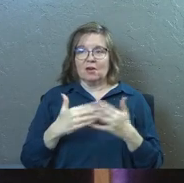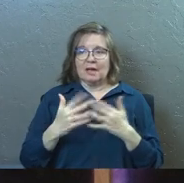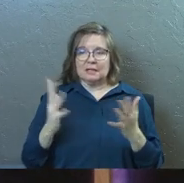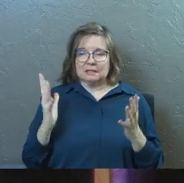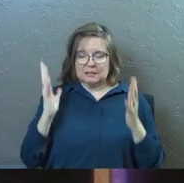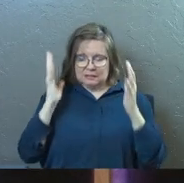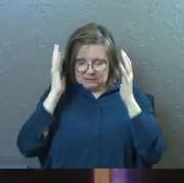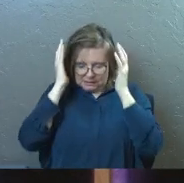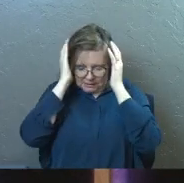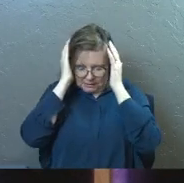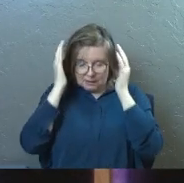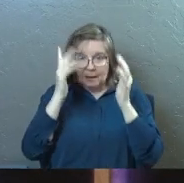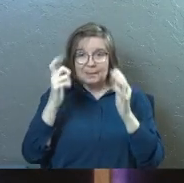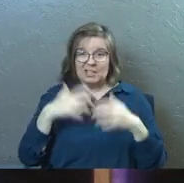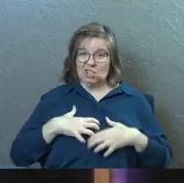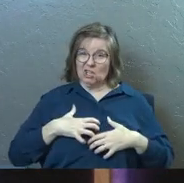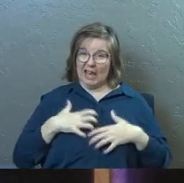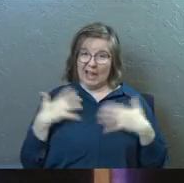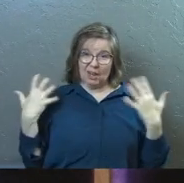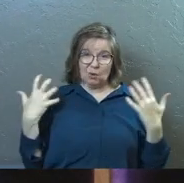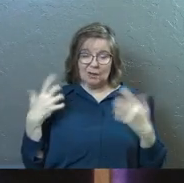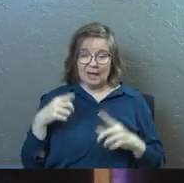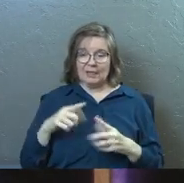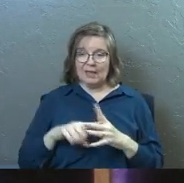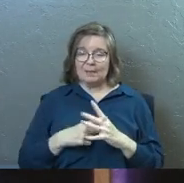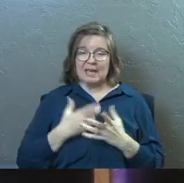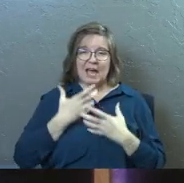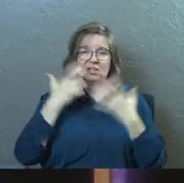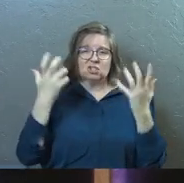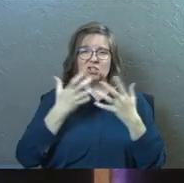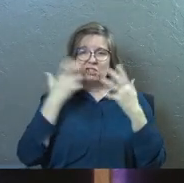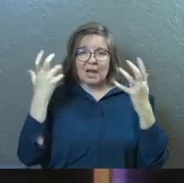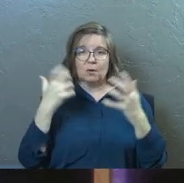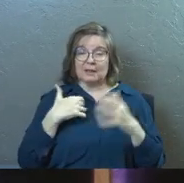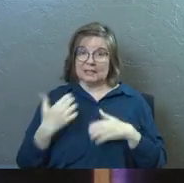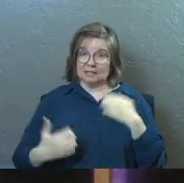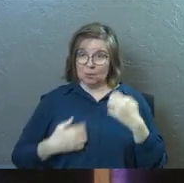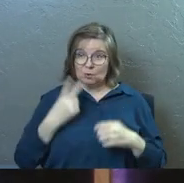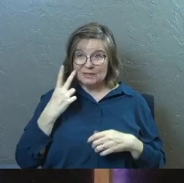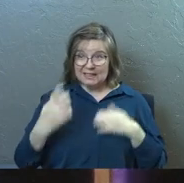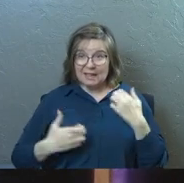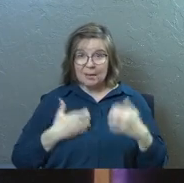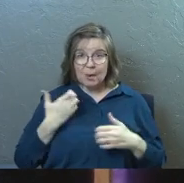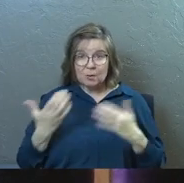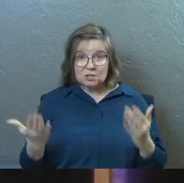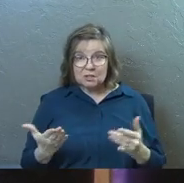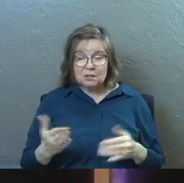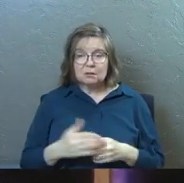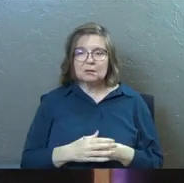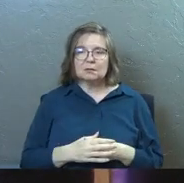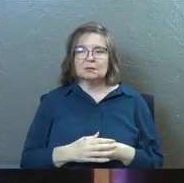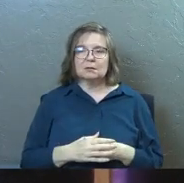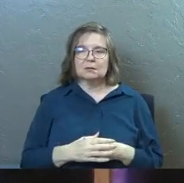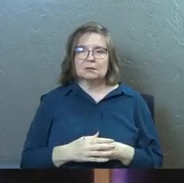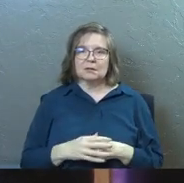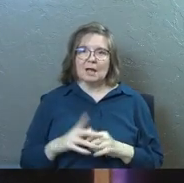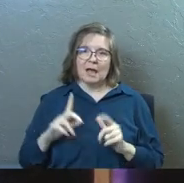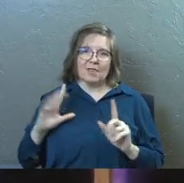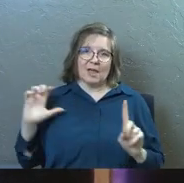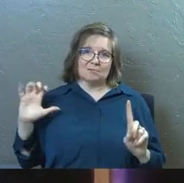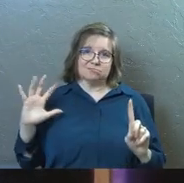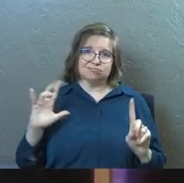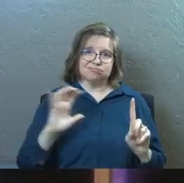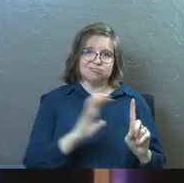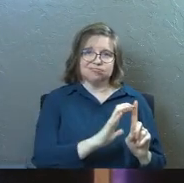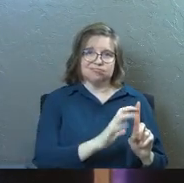their ears because they're angry, and they began shouting. This is emotion. Do you see the emotion here? And they rushed at